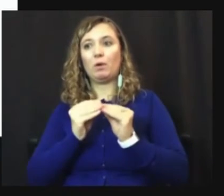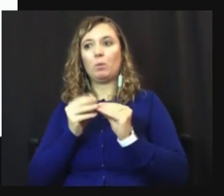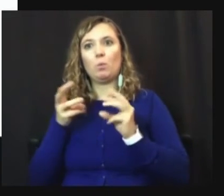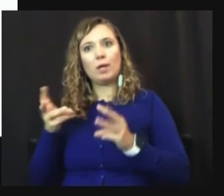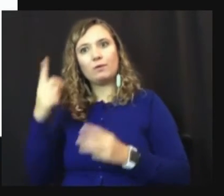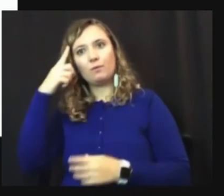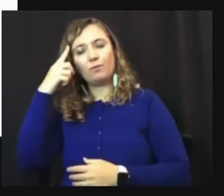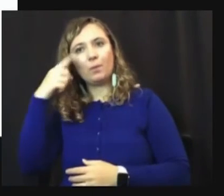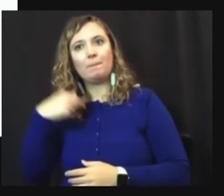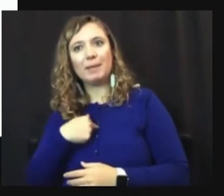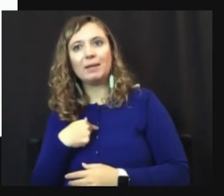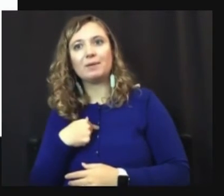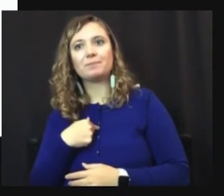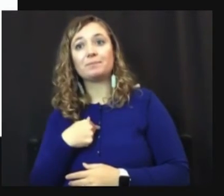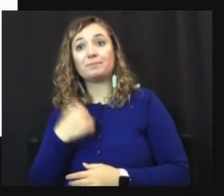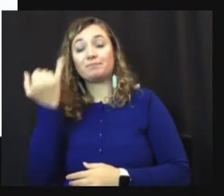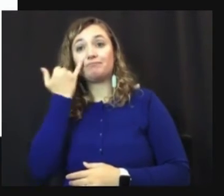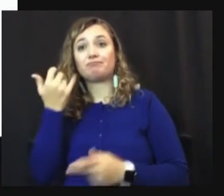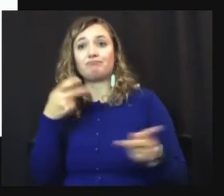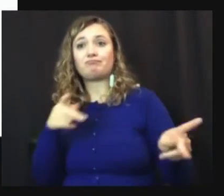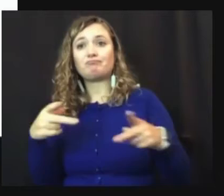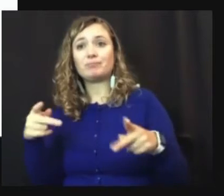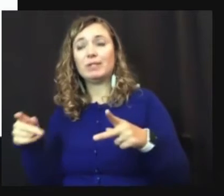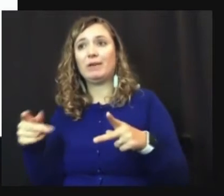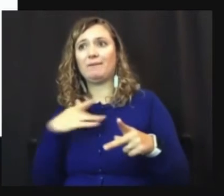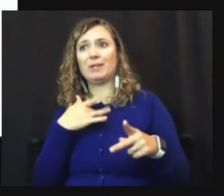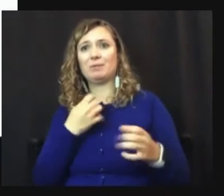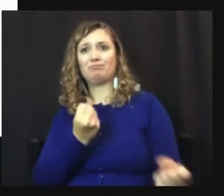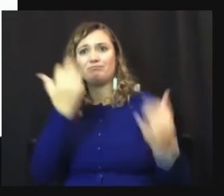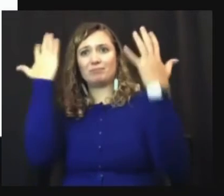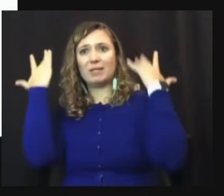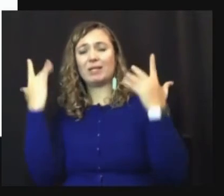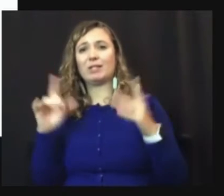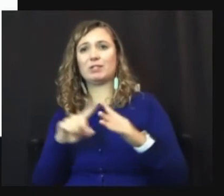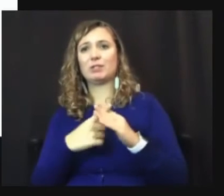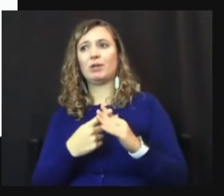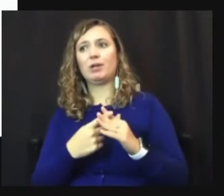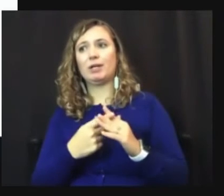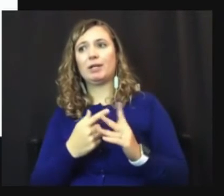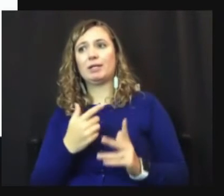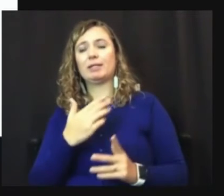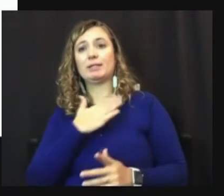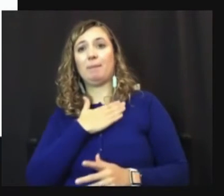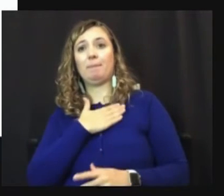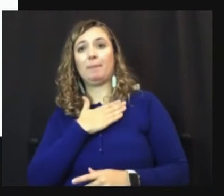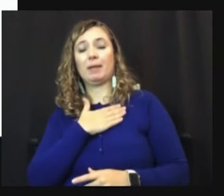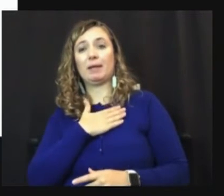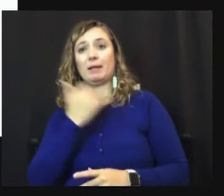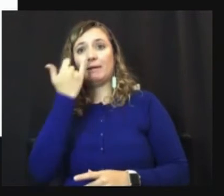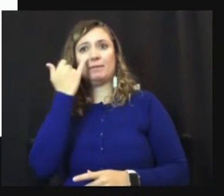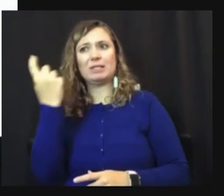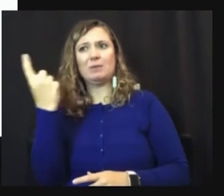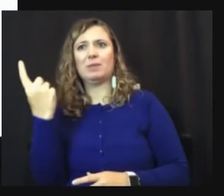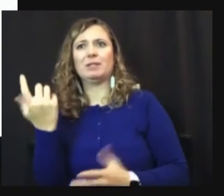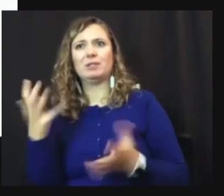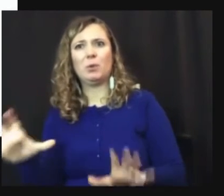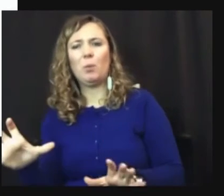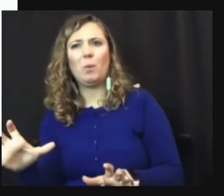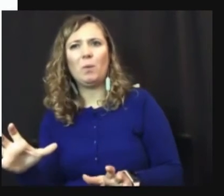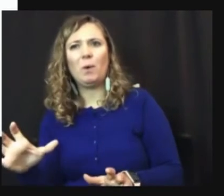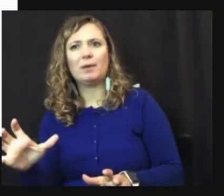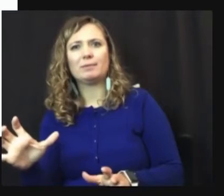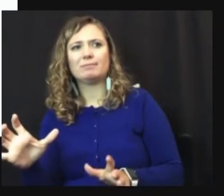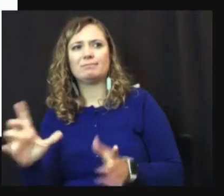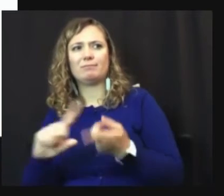If I'm at a party and I'm overwhelmed, I start tapping my chest. And if someone doesn't want to be my friend because of that, I don't want to be